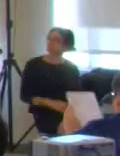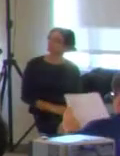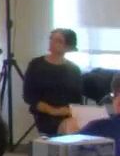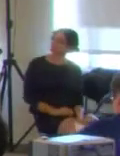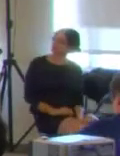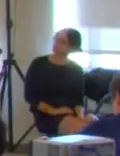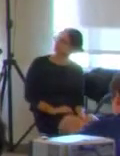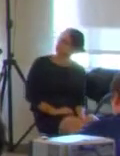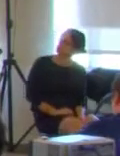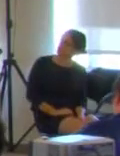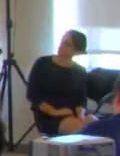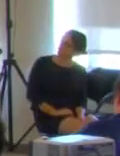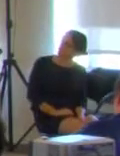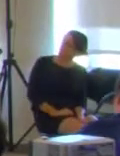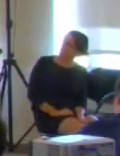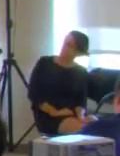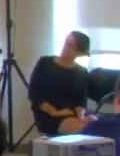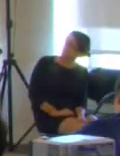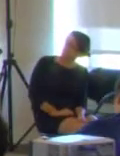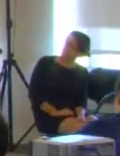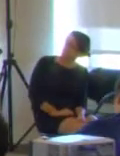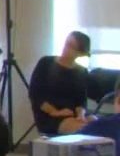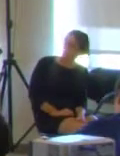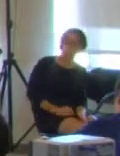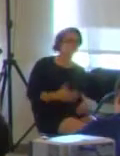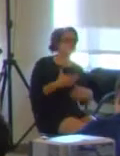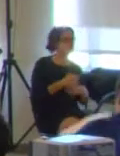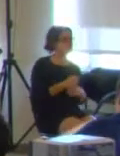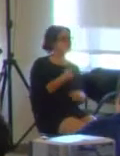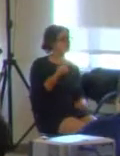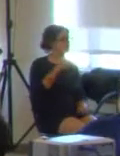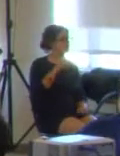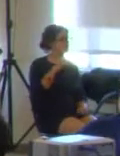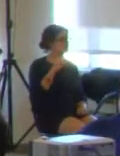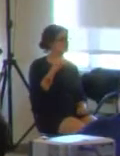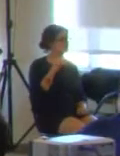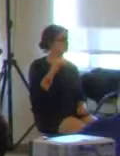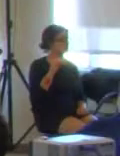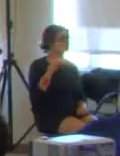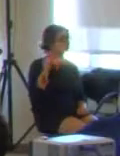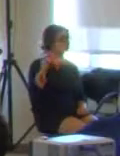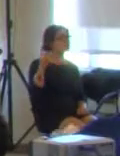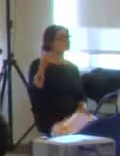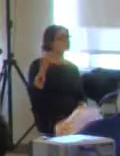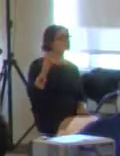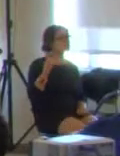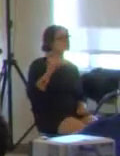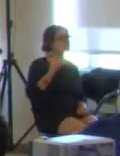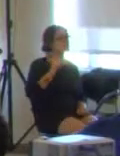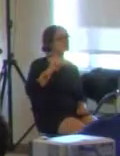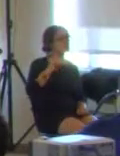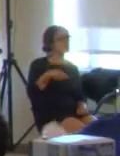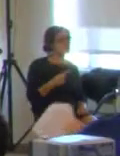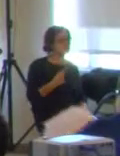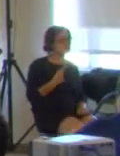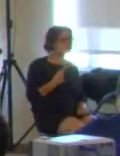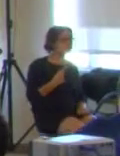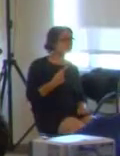years. And this was the only, and I'd say first, non-black